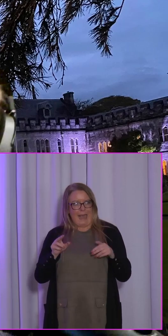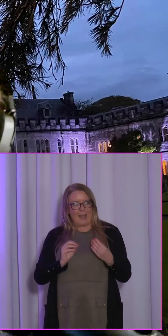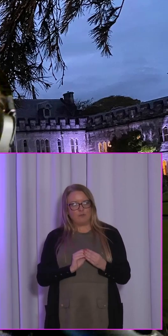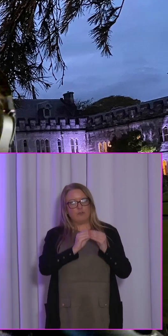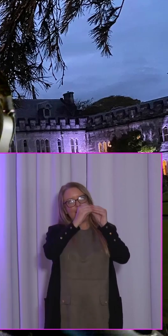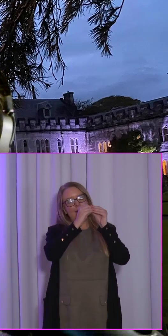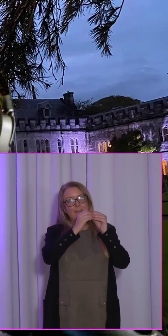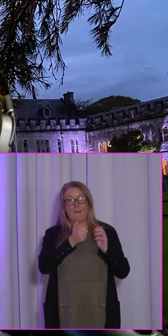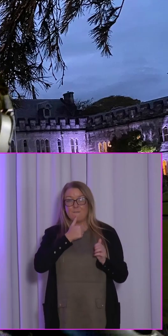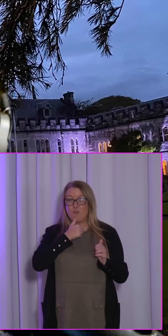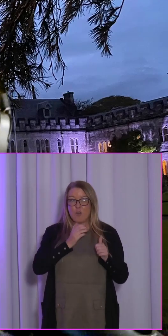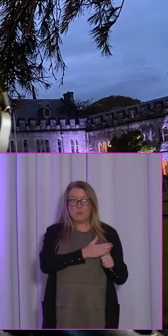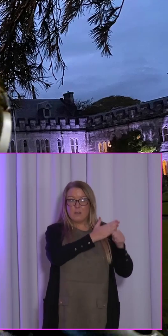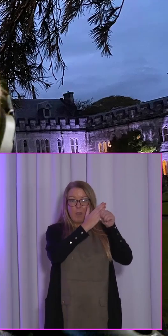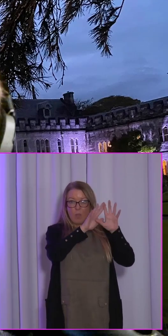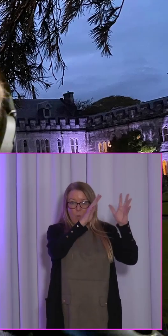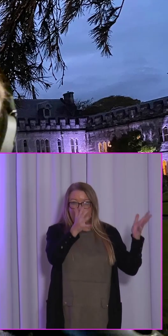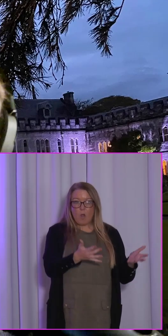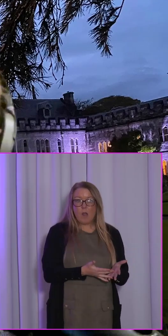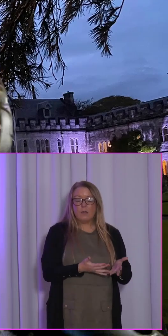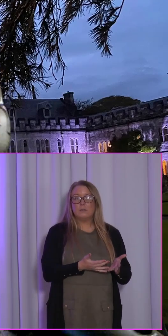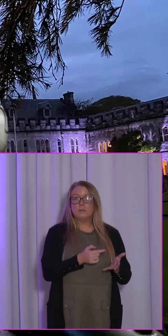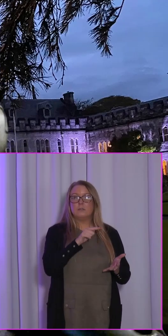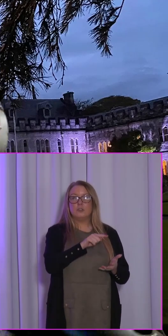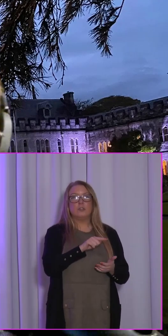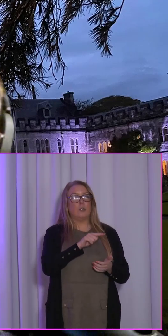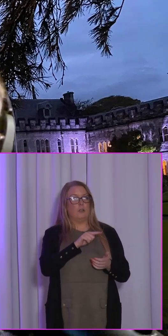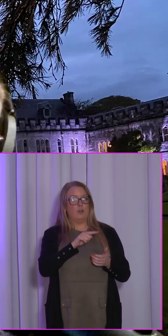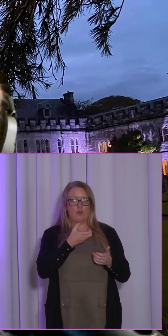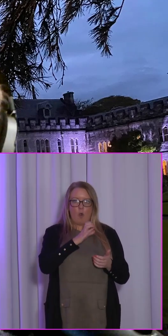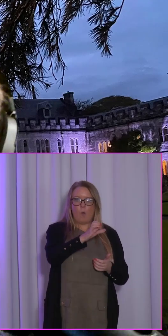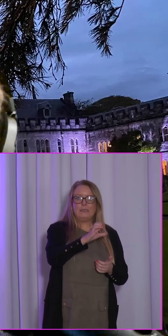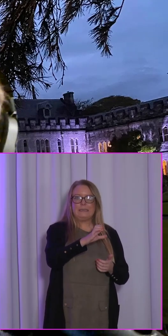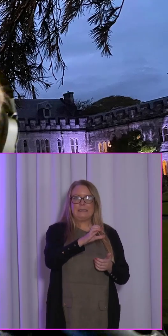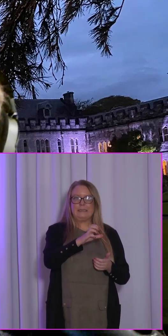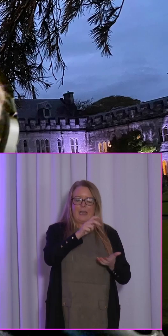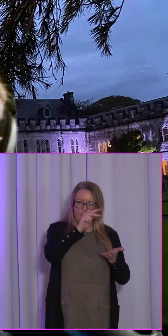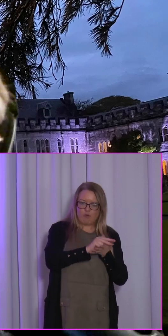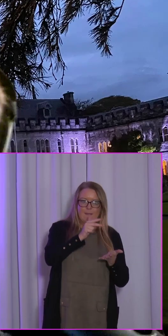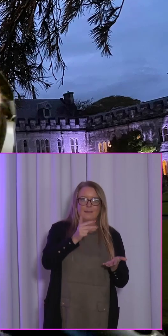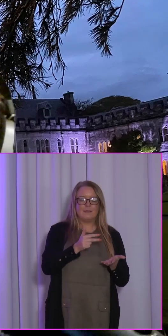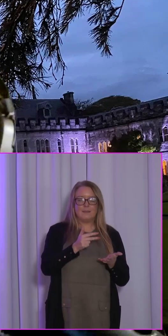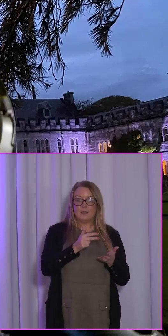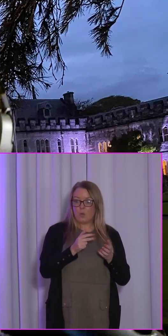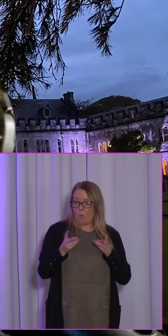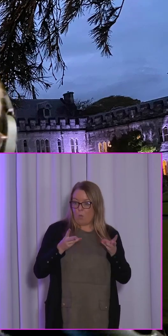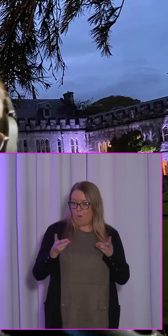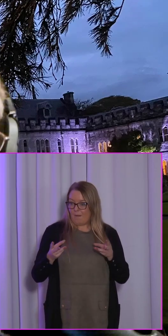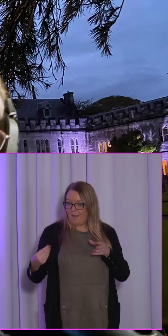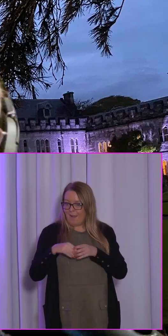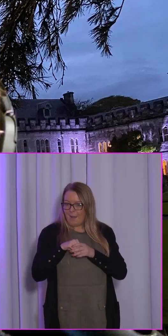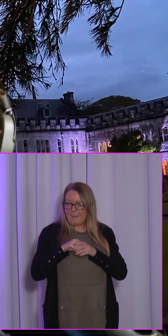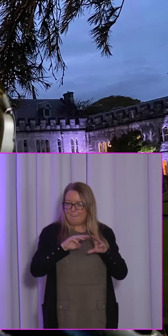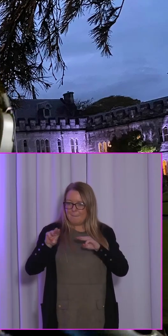university accredited courses, to be able to educate people working in the media and the film